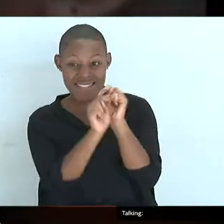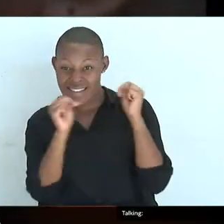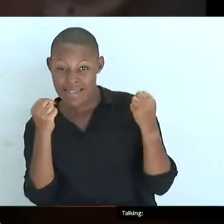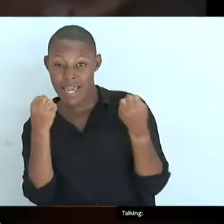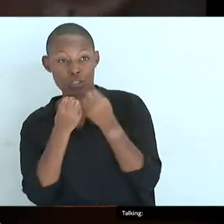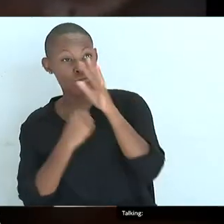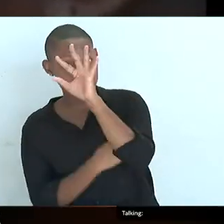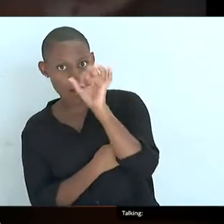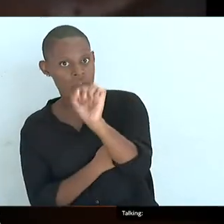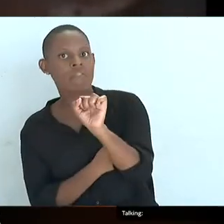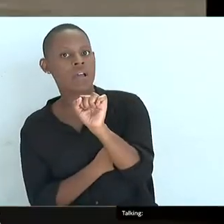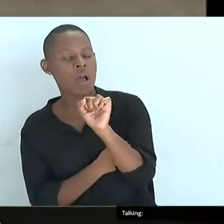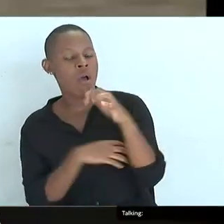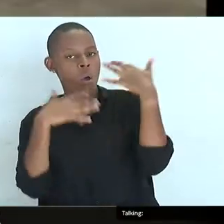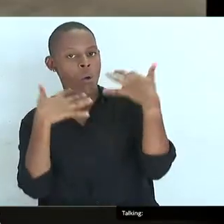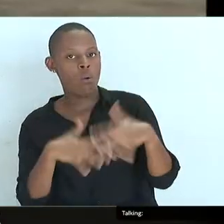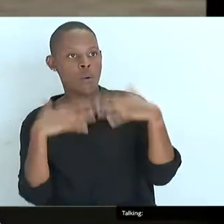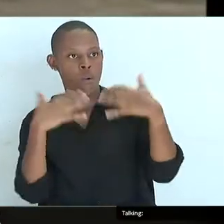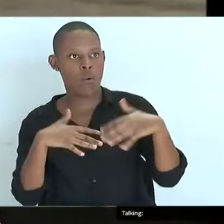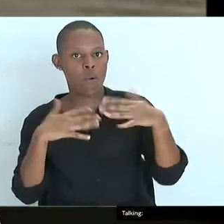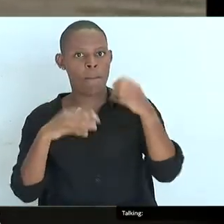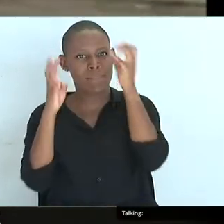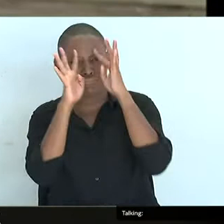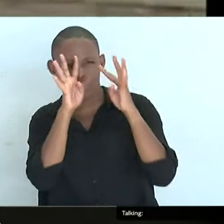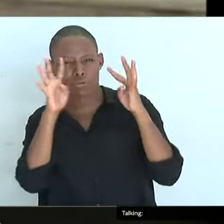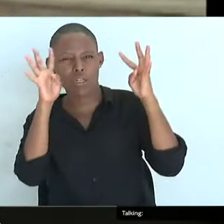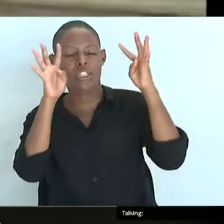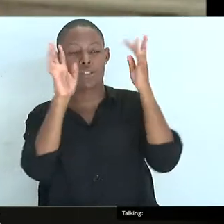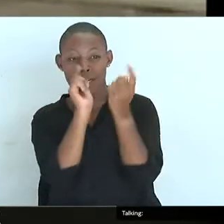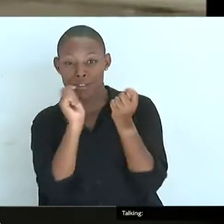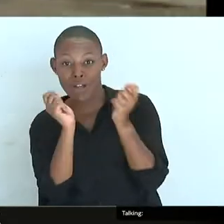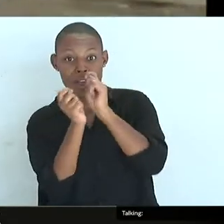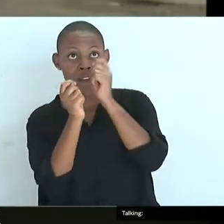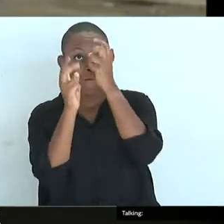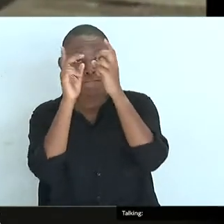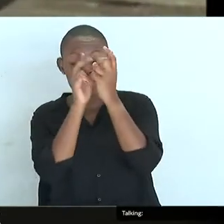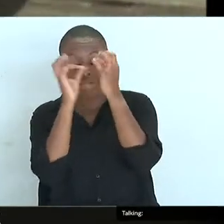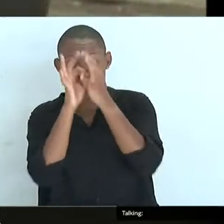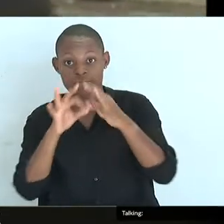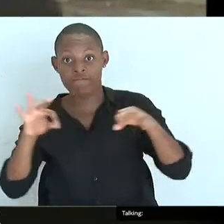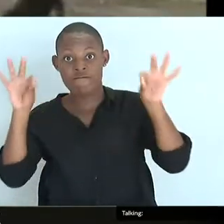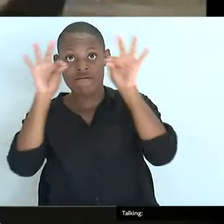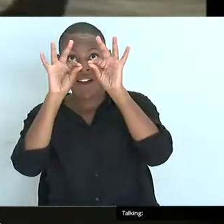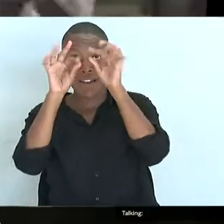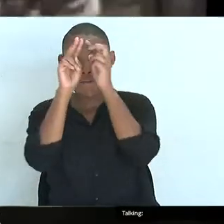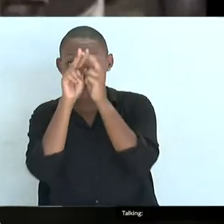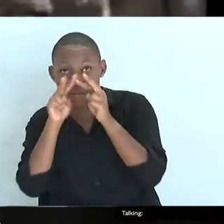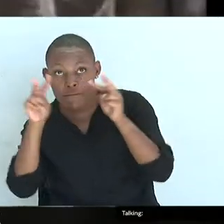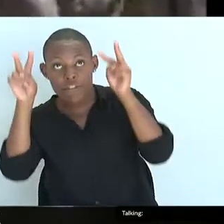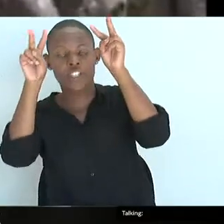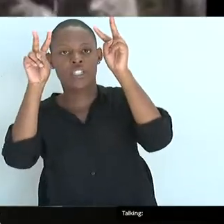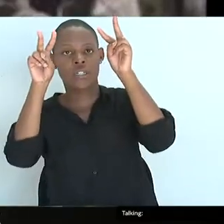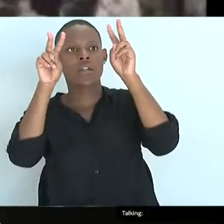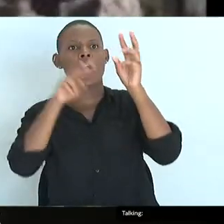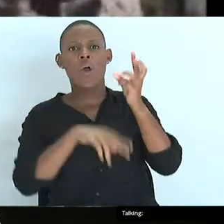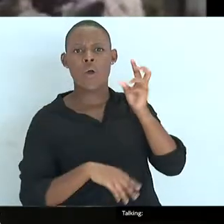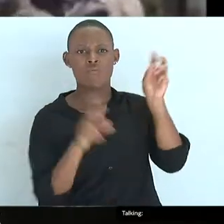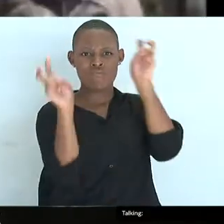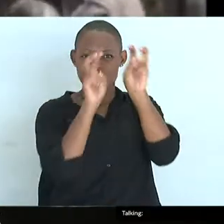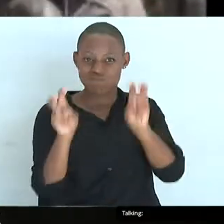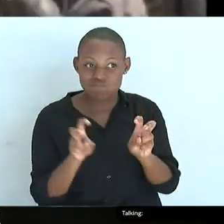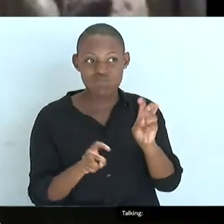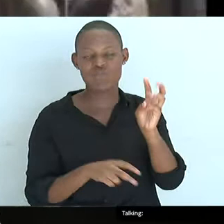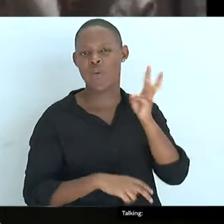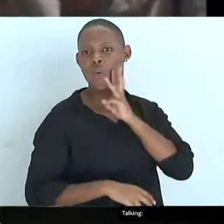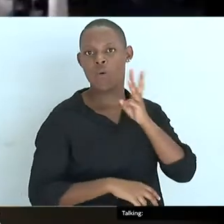connectivity, accessible recreation, and leisure. We can bring clean energy, water, and air